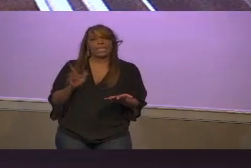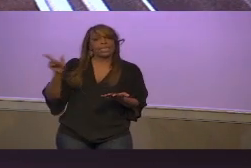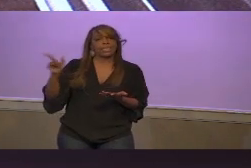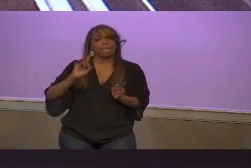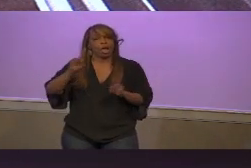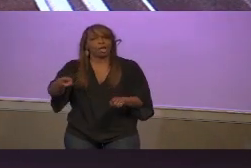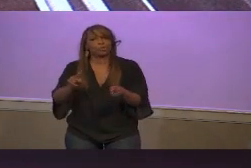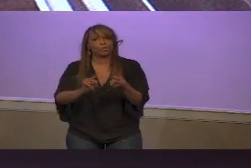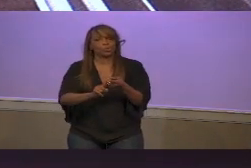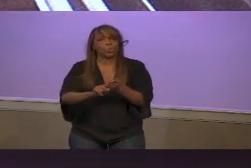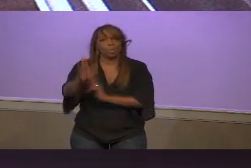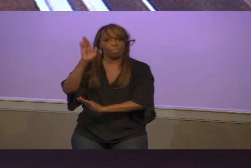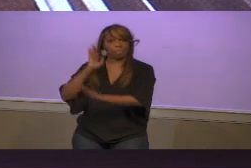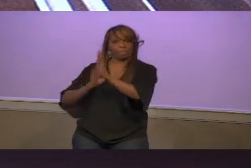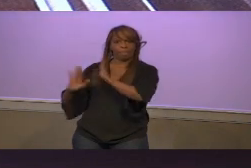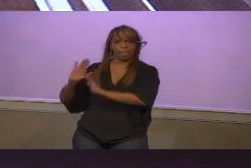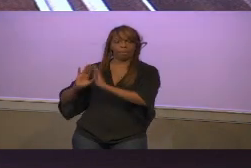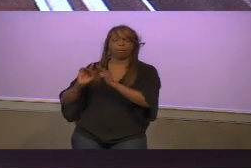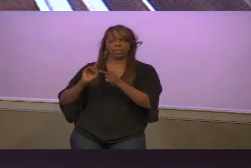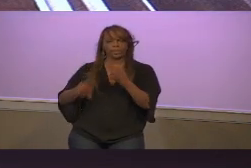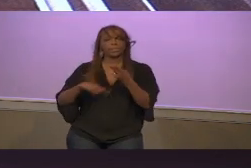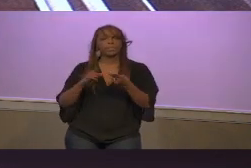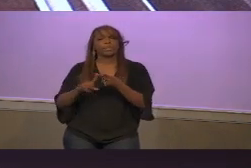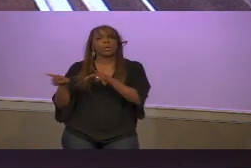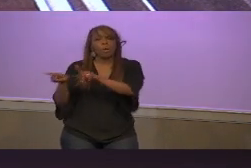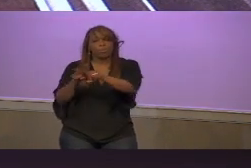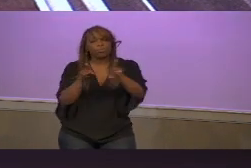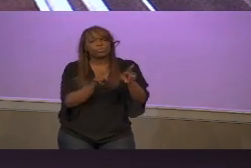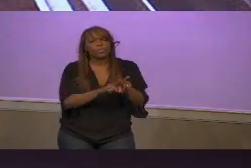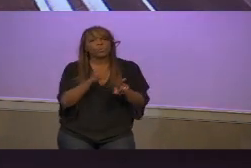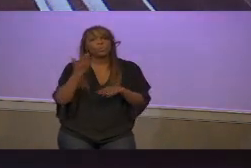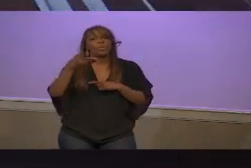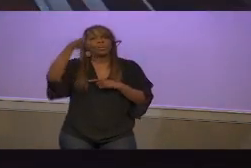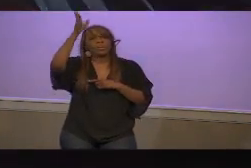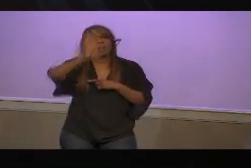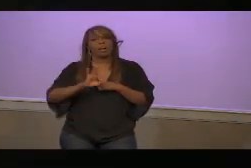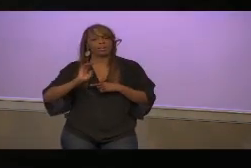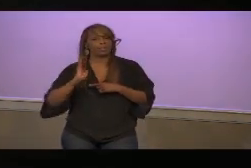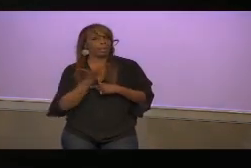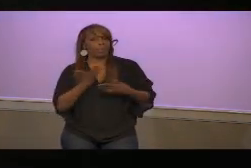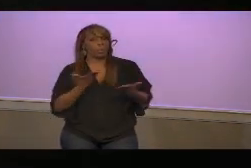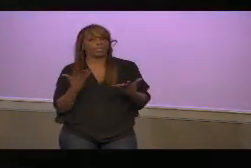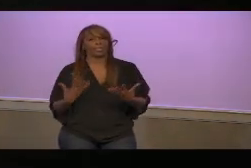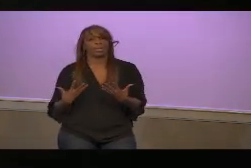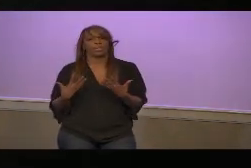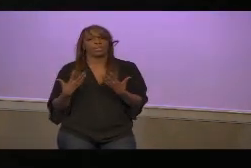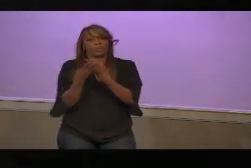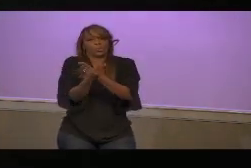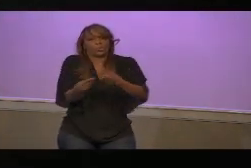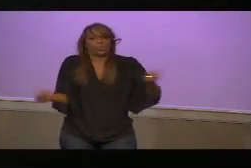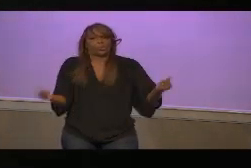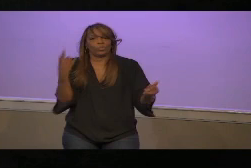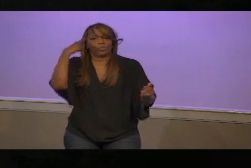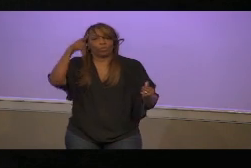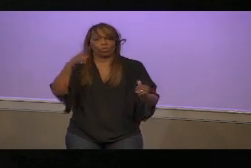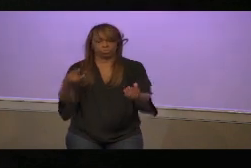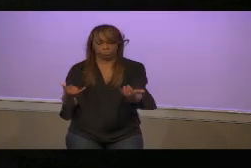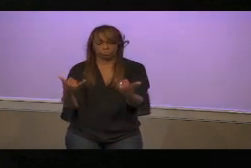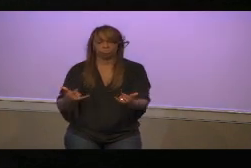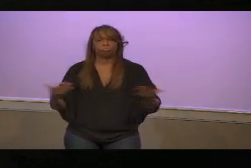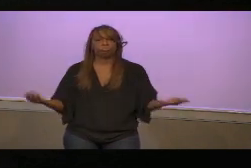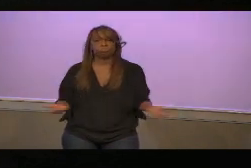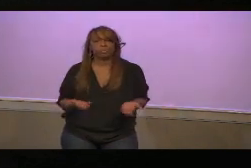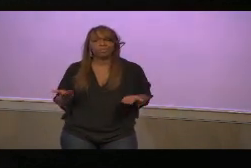But then secondly, you'll find that he is our solution for the present. He is